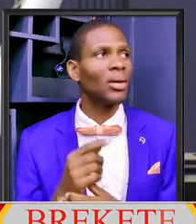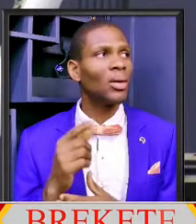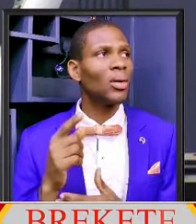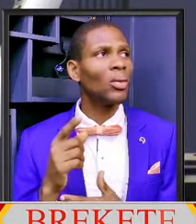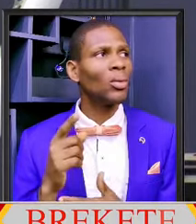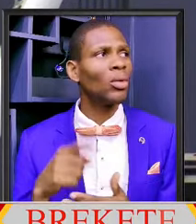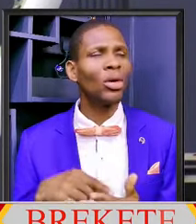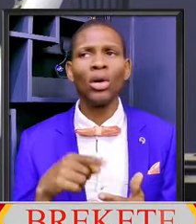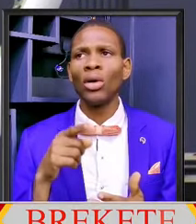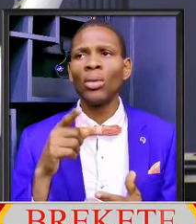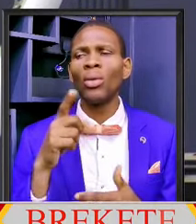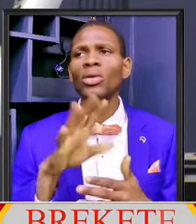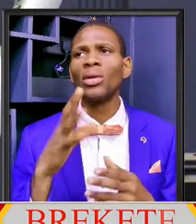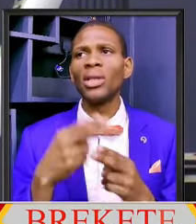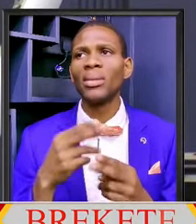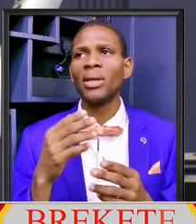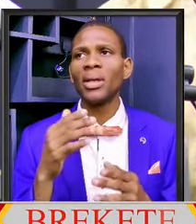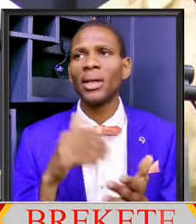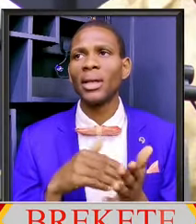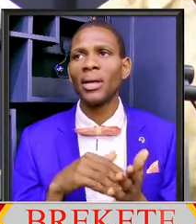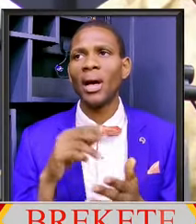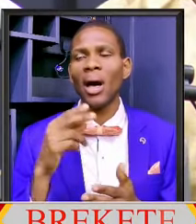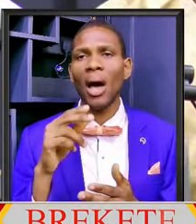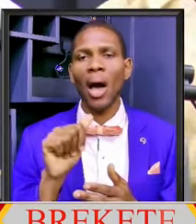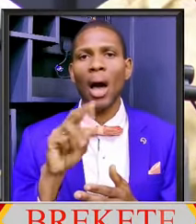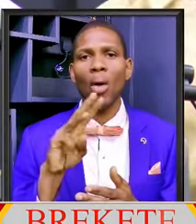Waiting, you talk, say, be your name again.